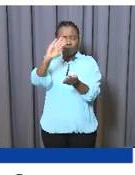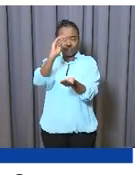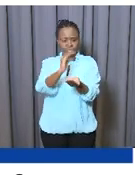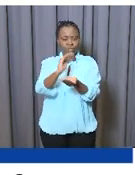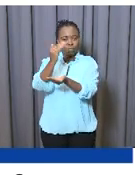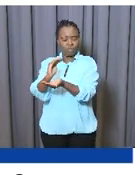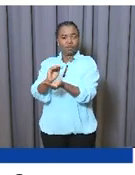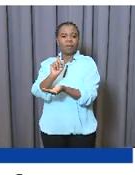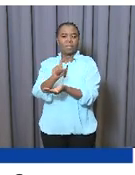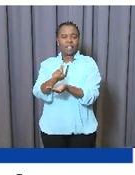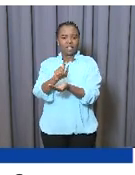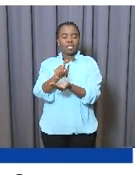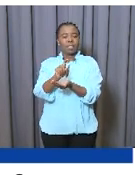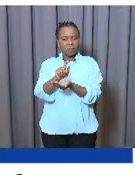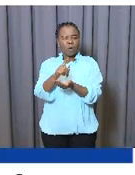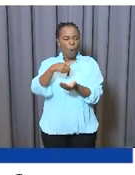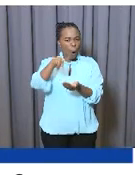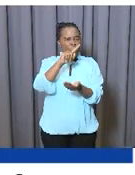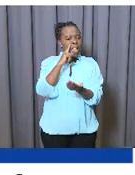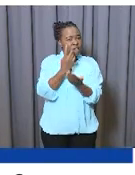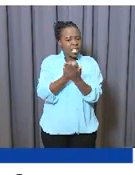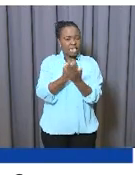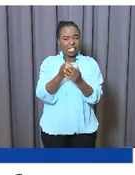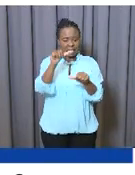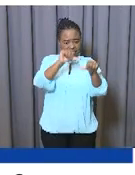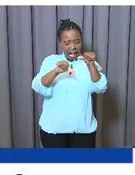all evidence from the scientists says